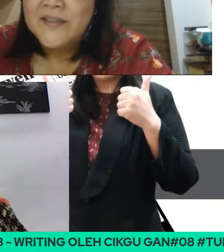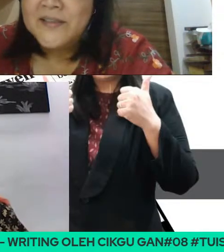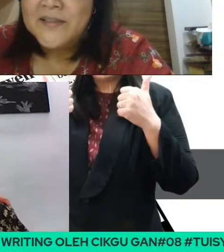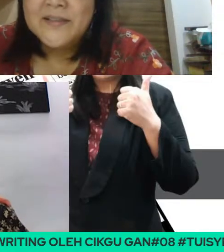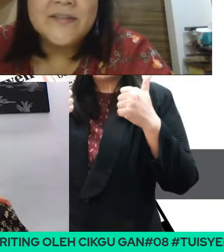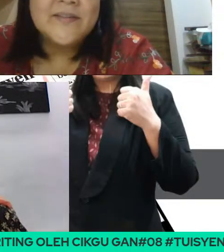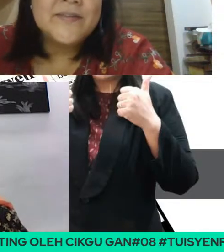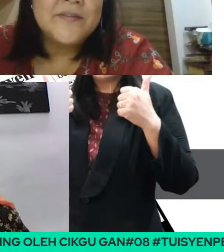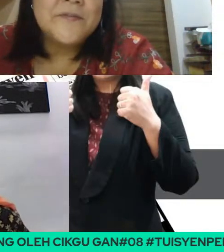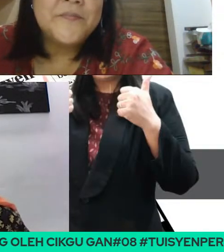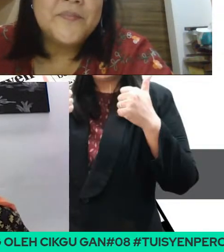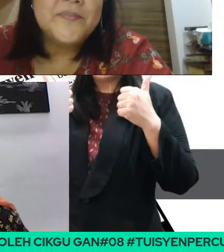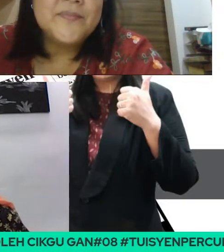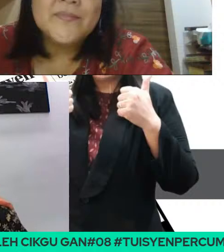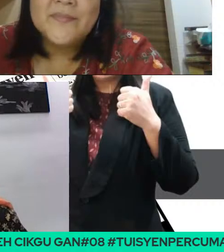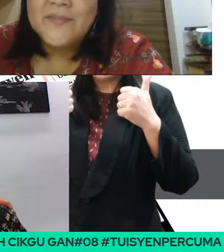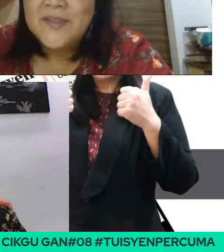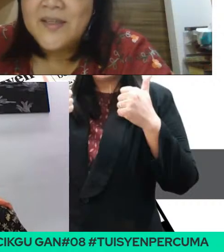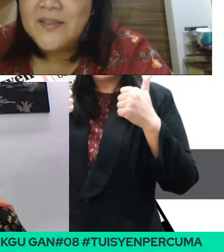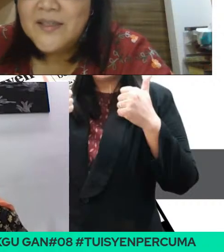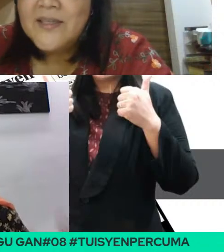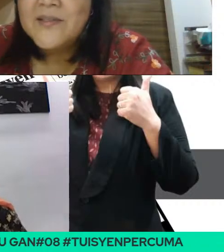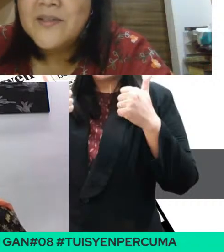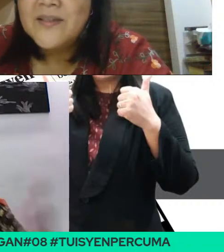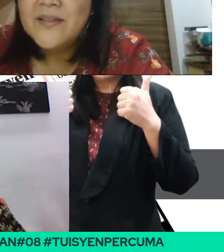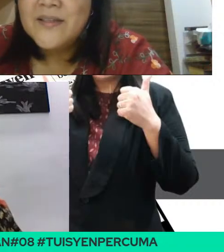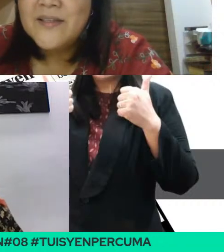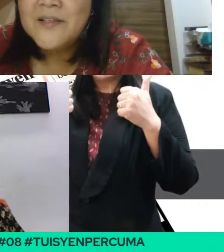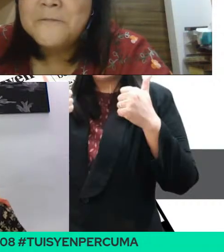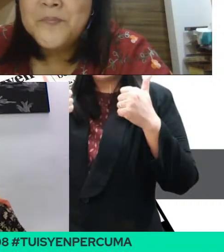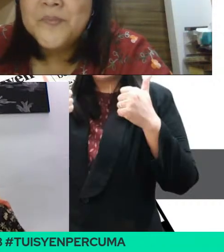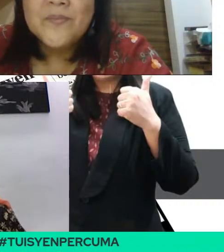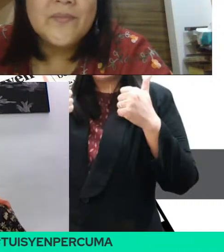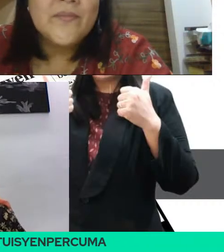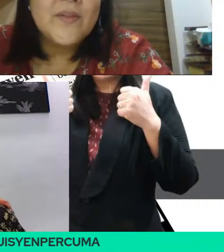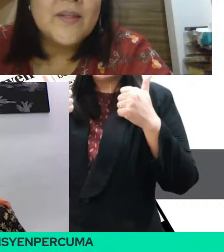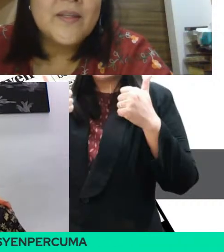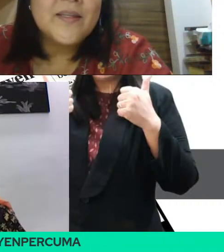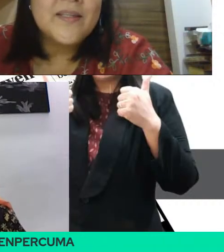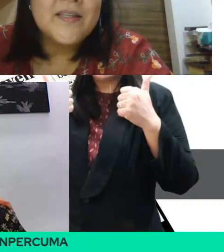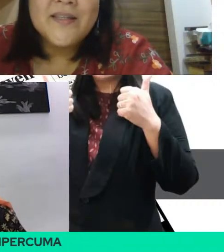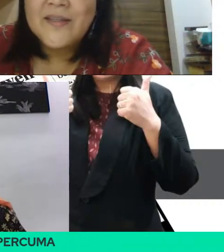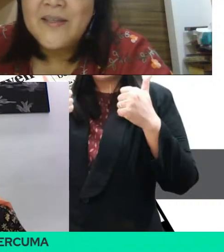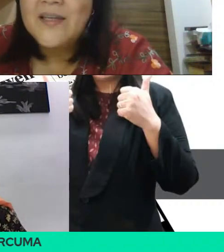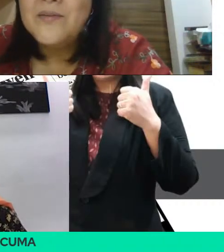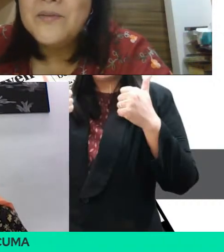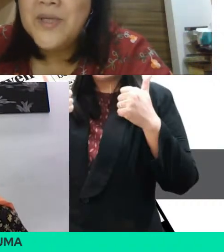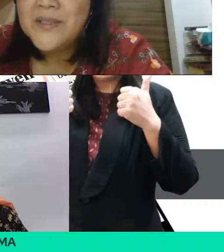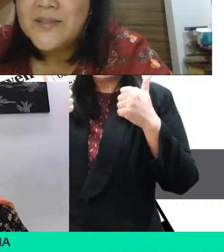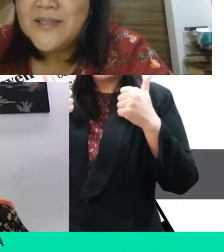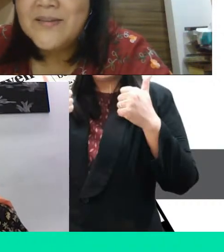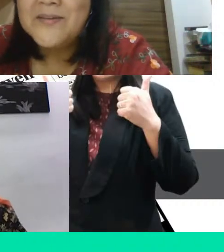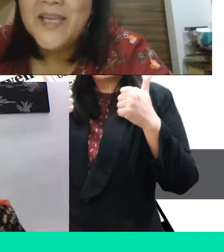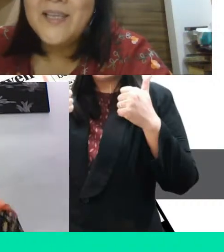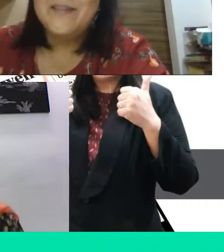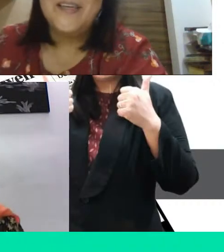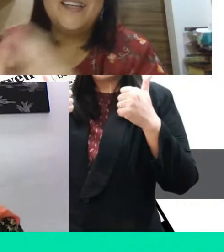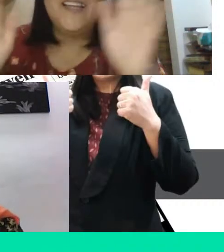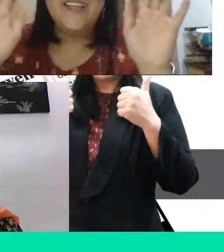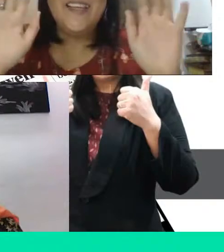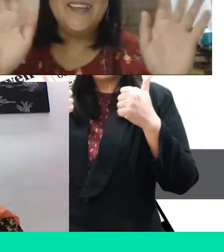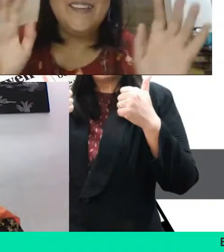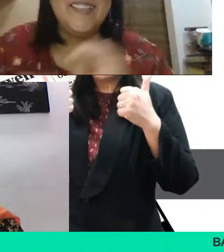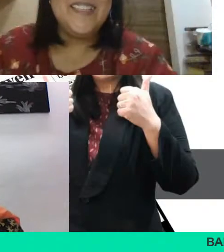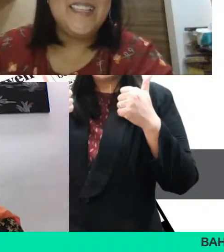So, any more questions, anyone? About lecture, about report and everything? There are no questions at all. Thank you.